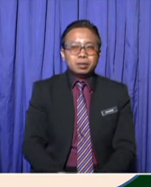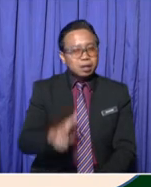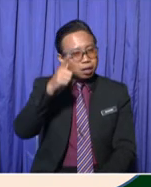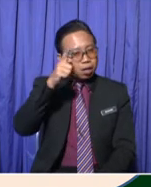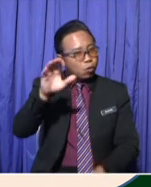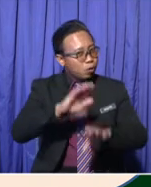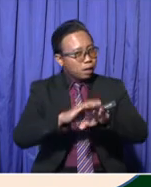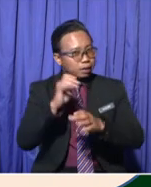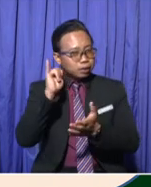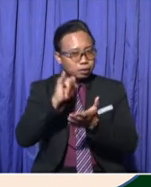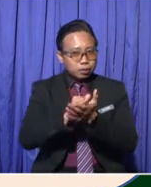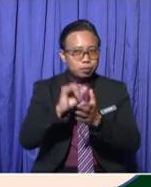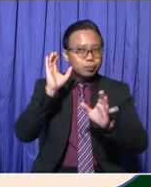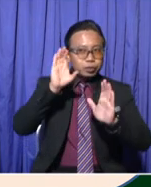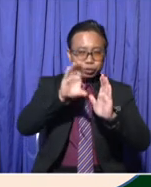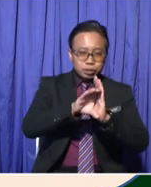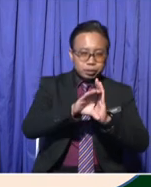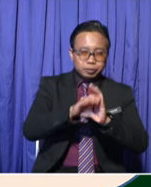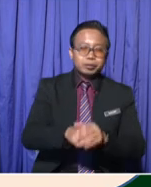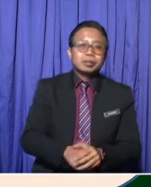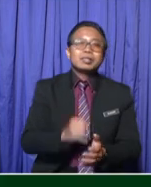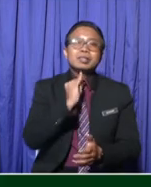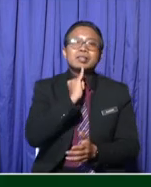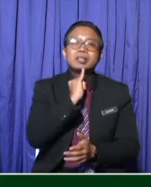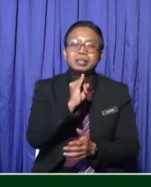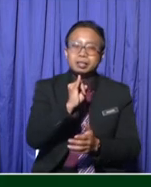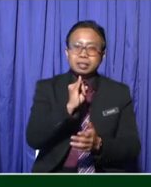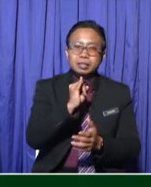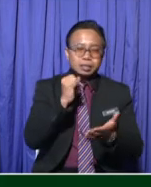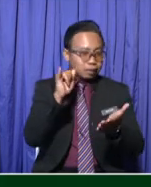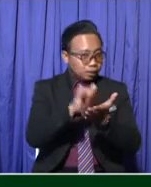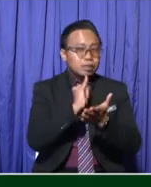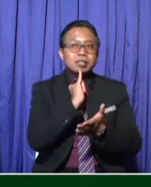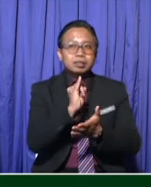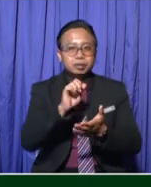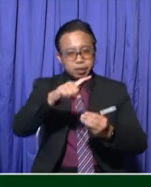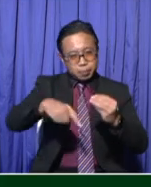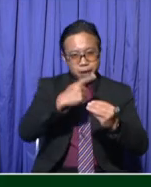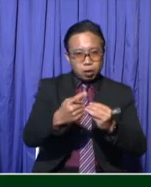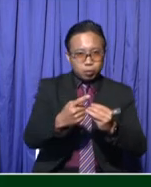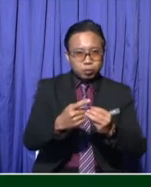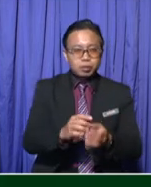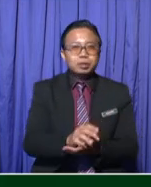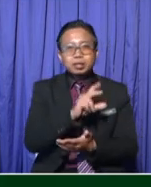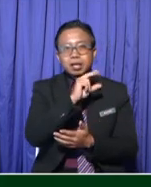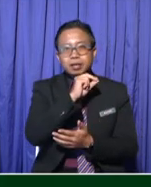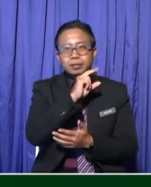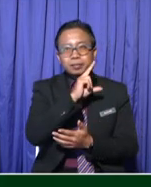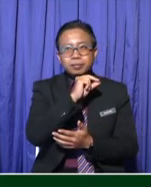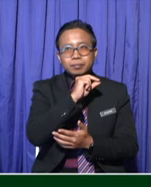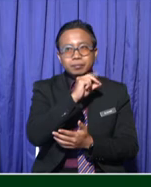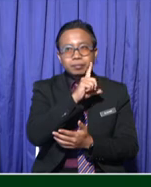Look at this picture. It is about ducks. Let us create a story about